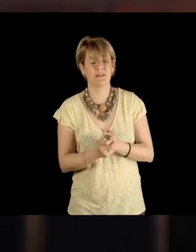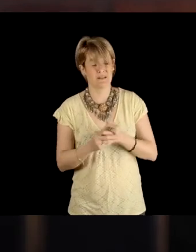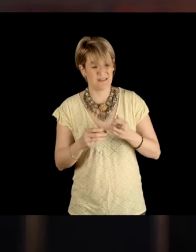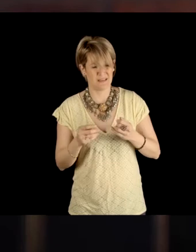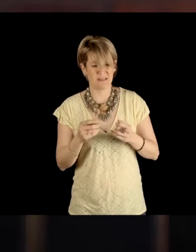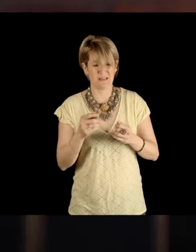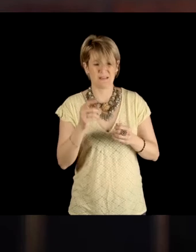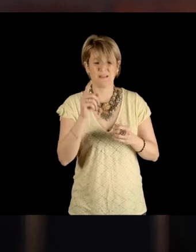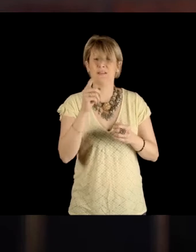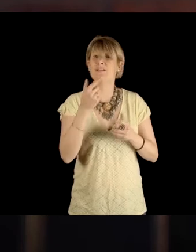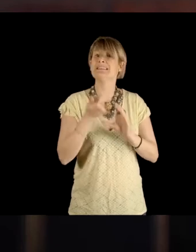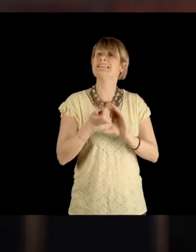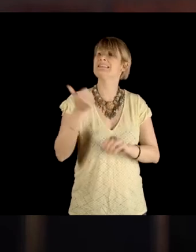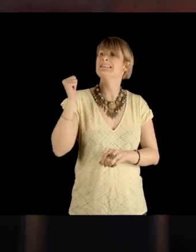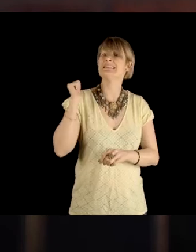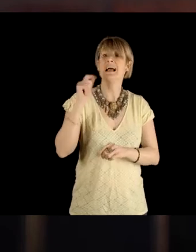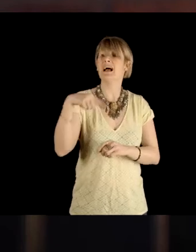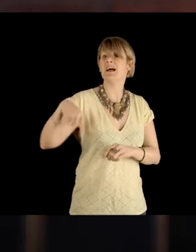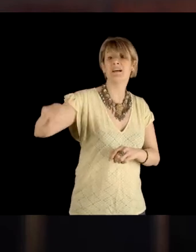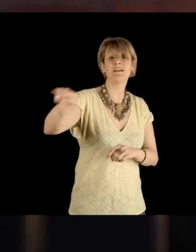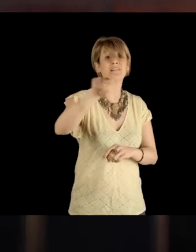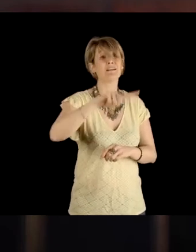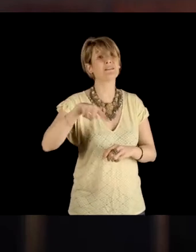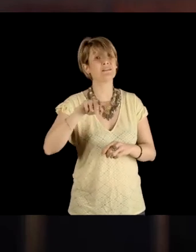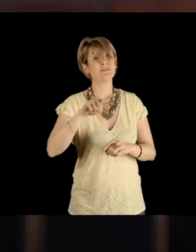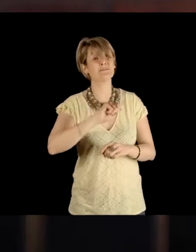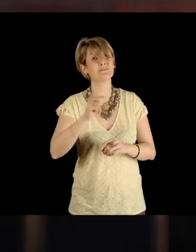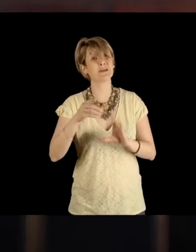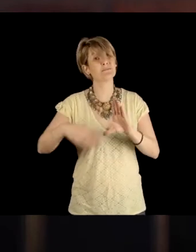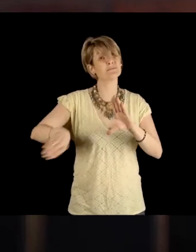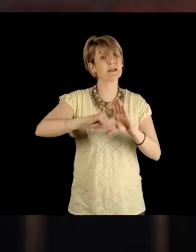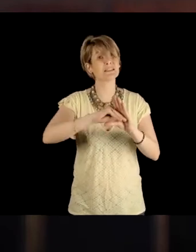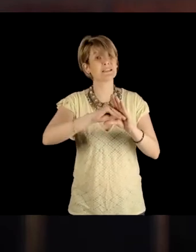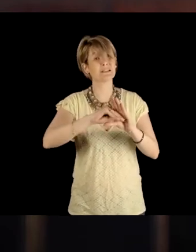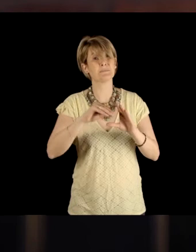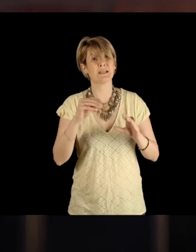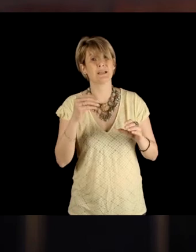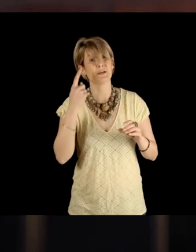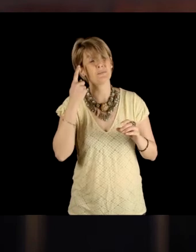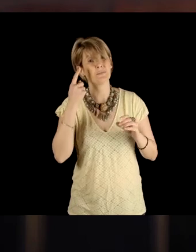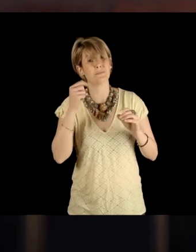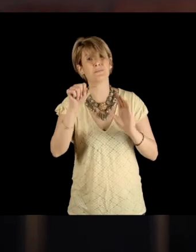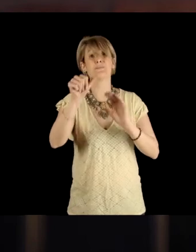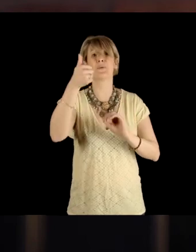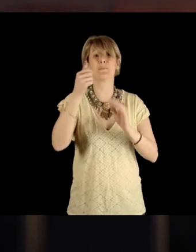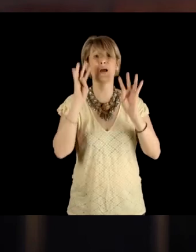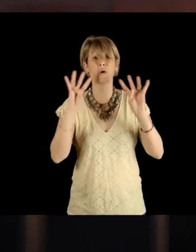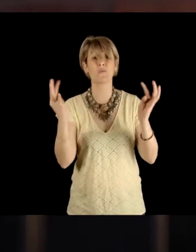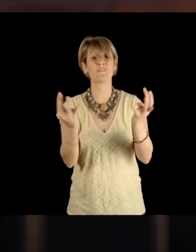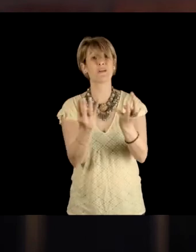not attend the first master class on meditation, please revisit. It's available.